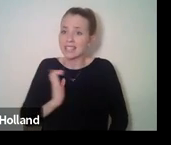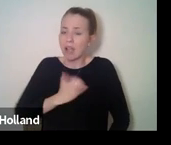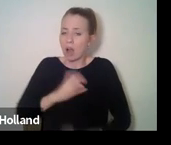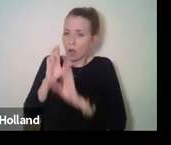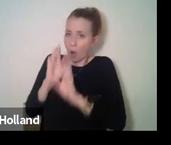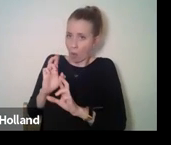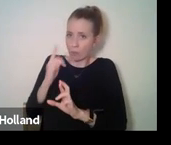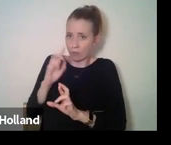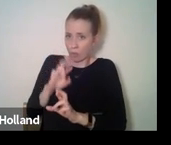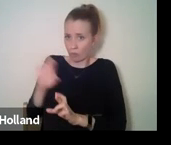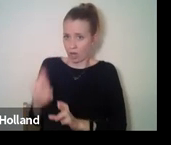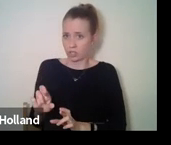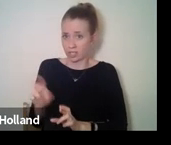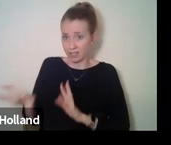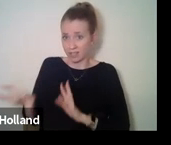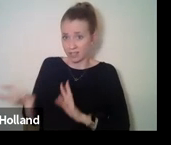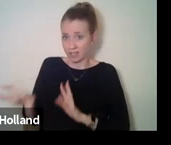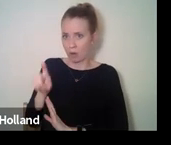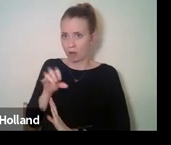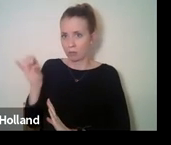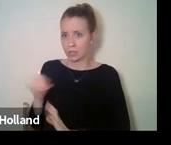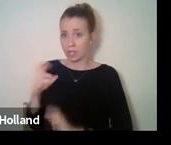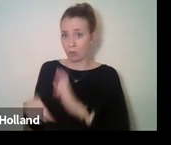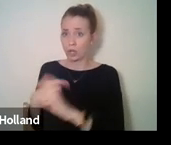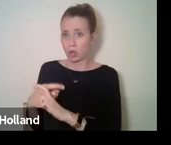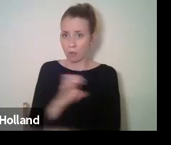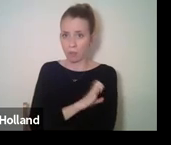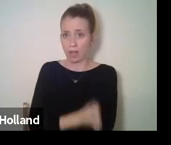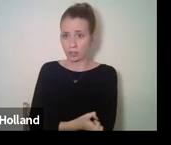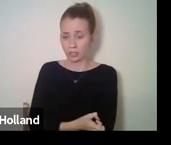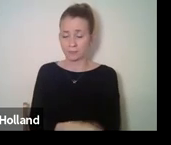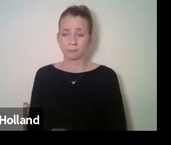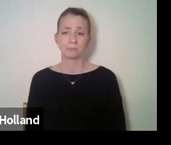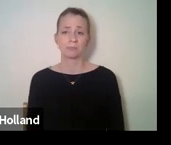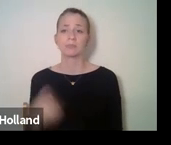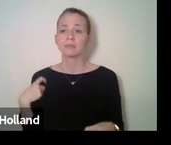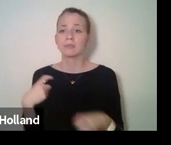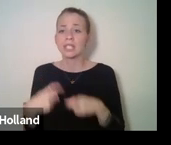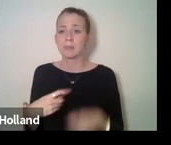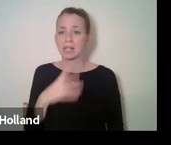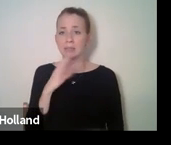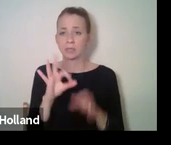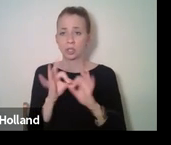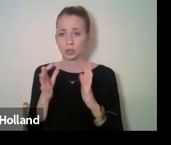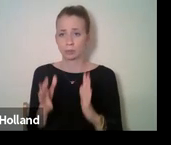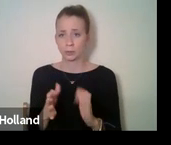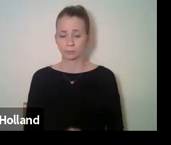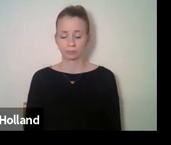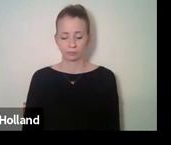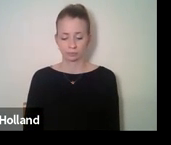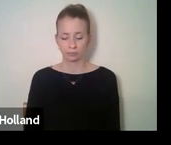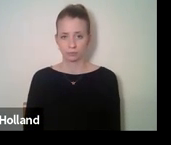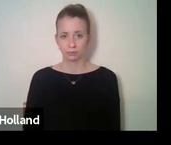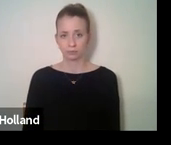Por favor. Una descripción general del programa de CCA es que puede agregar suministro de gas, suministro